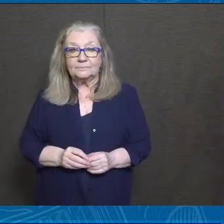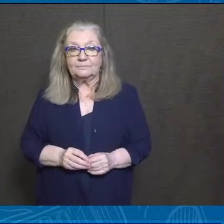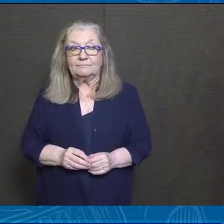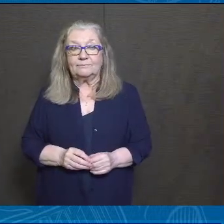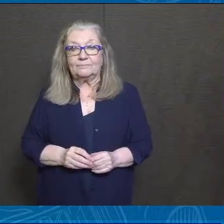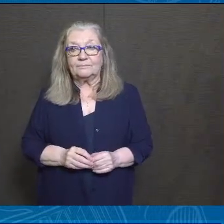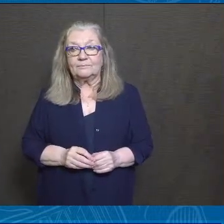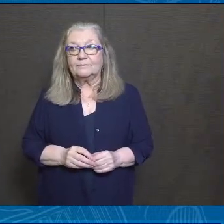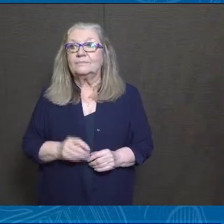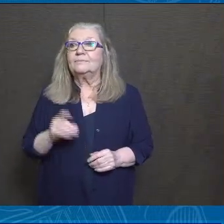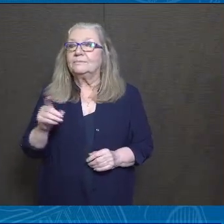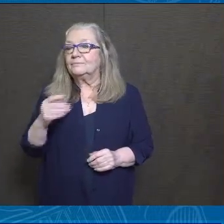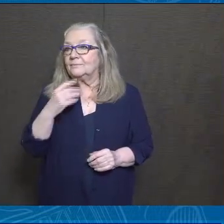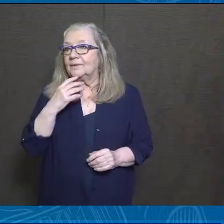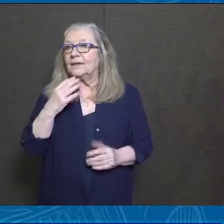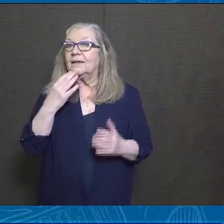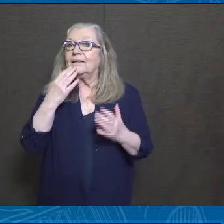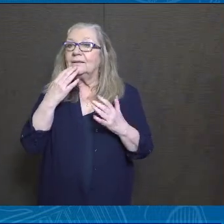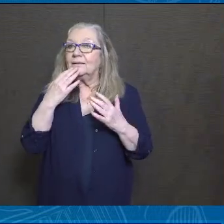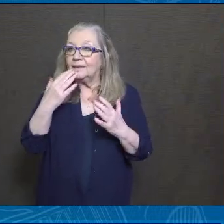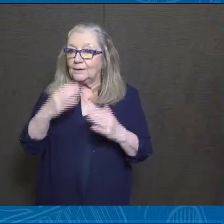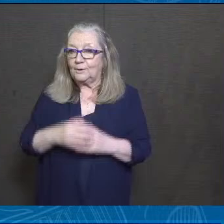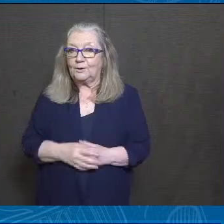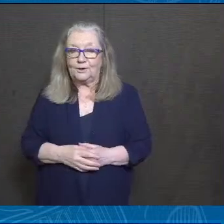Thank you, Ete Whanaunga.